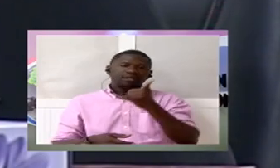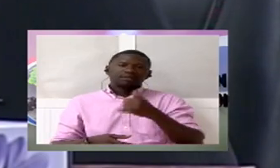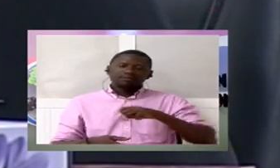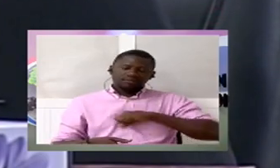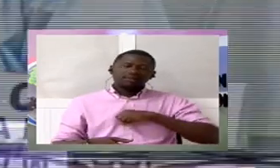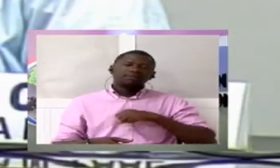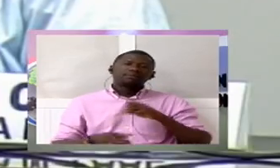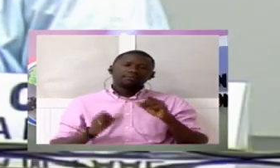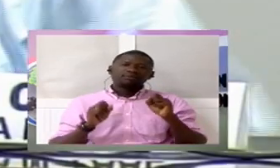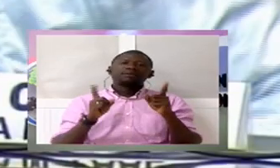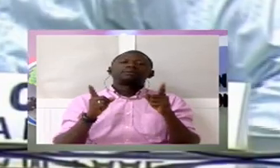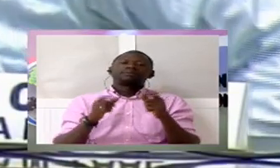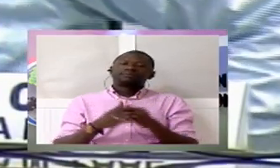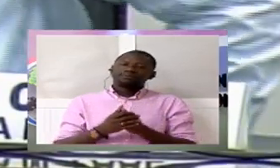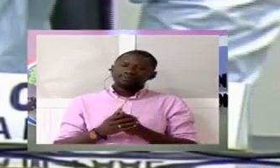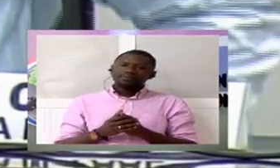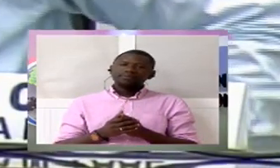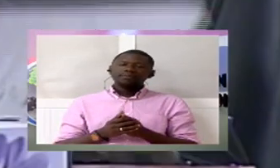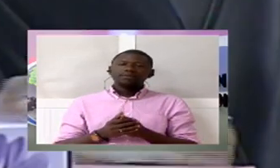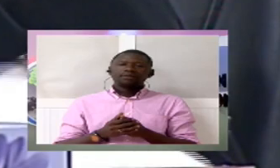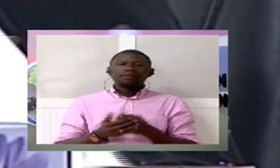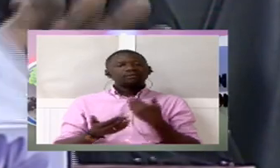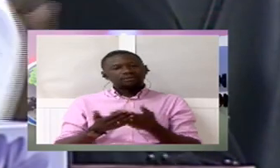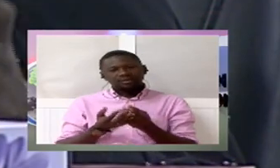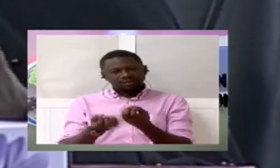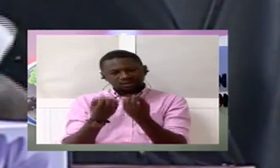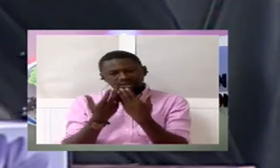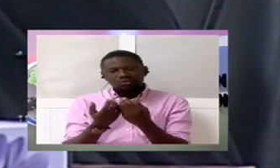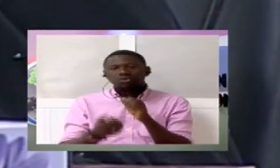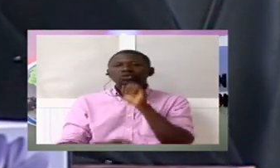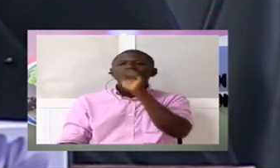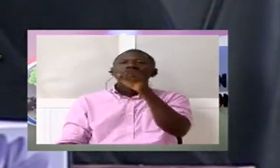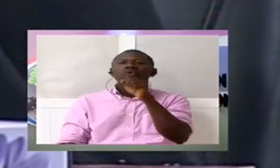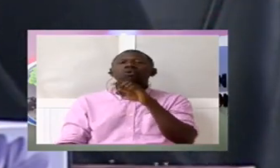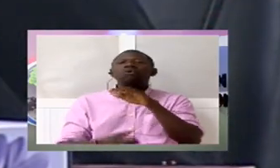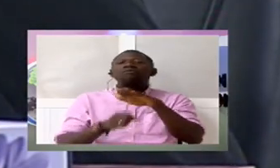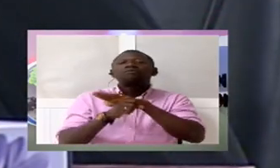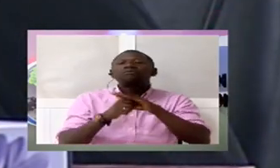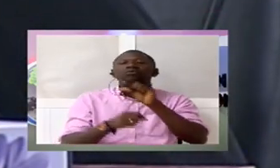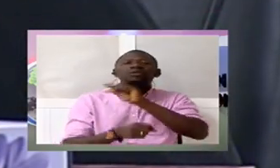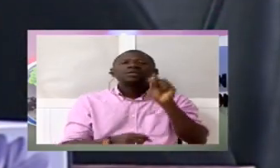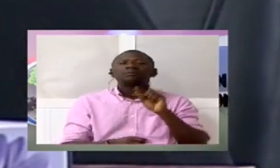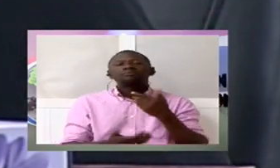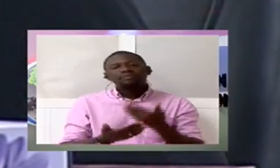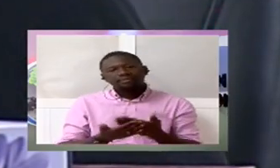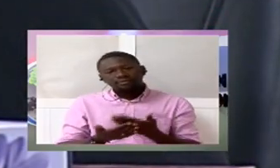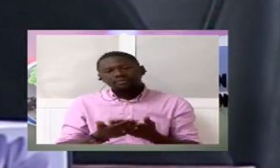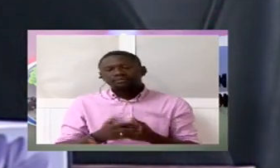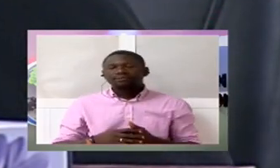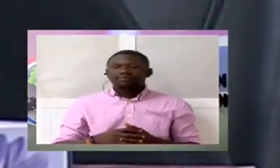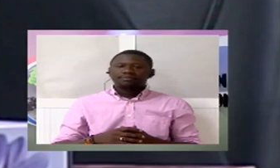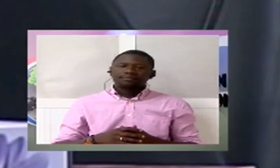ready. Please tell us your full names, please. Saying ito ani kontongo ifango ya fonyabang.